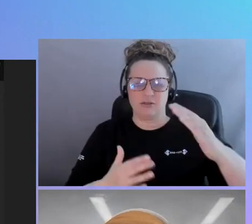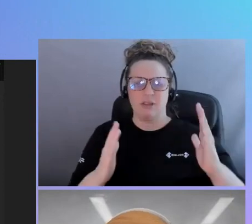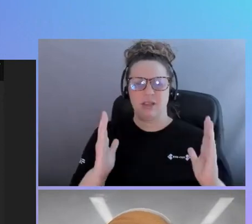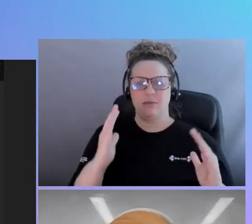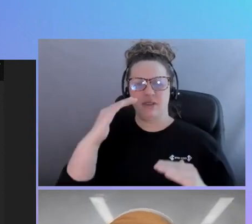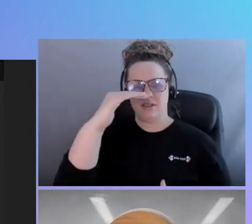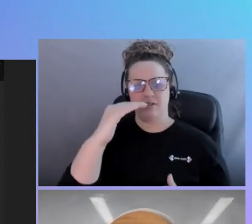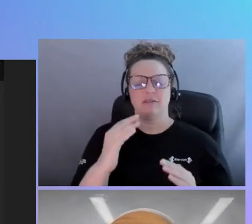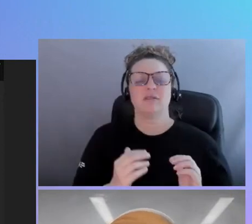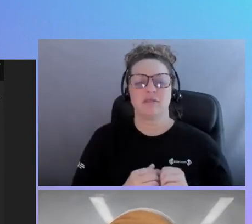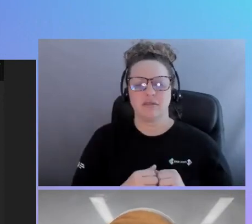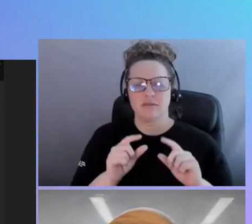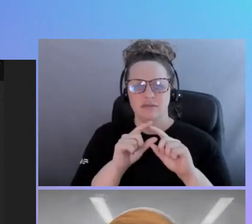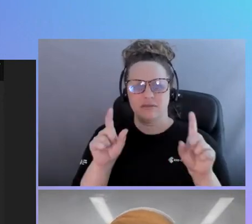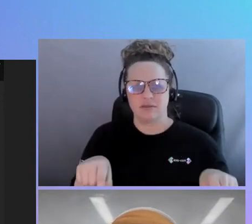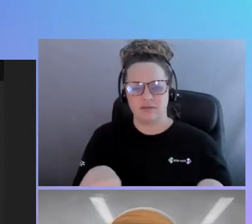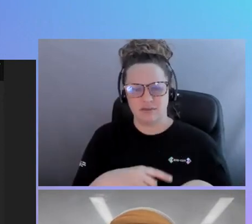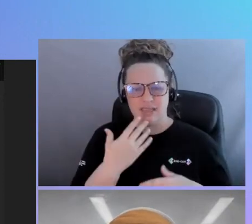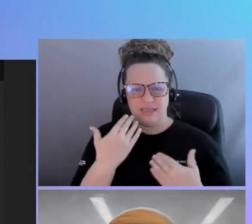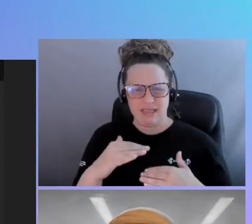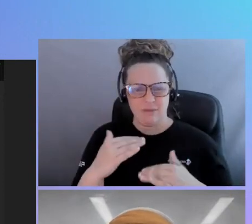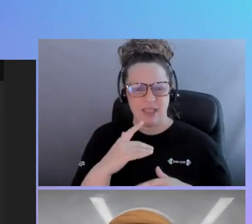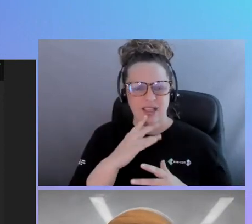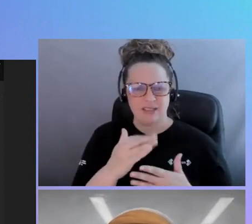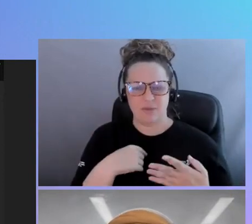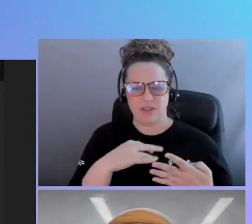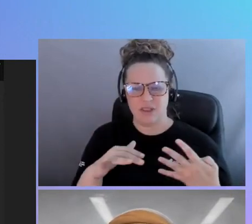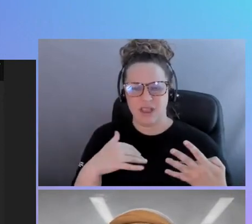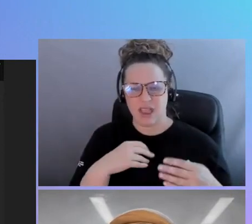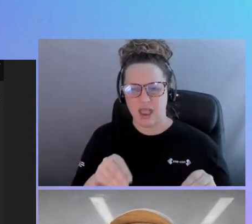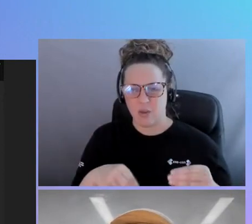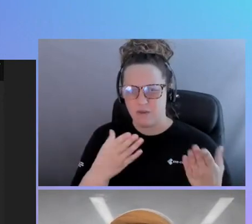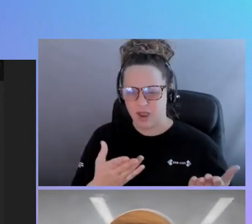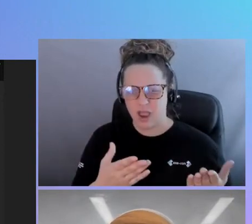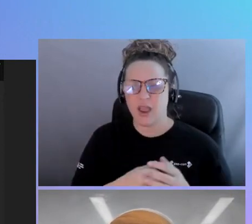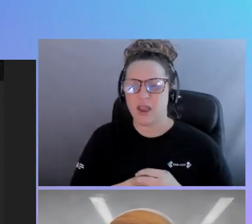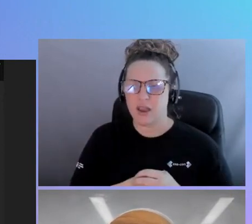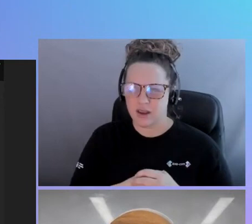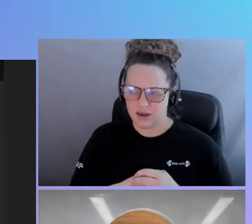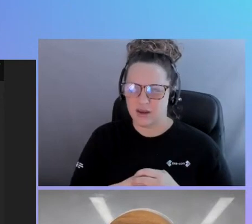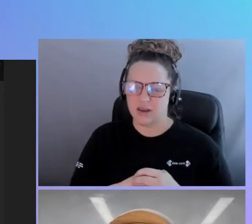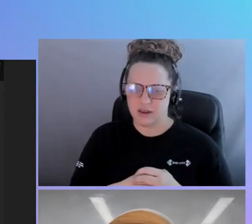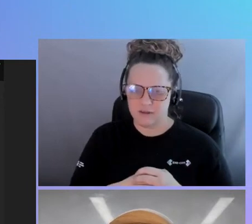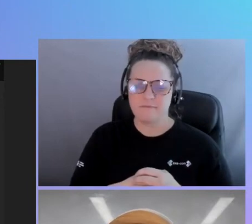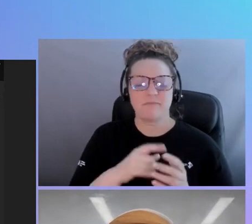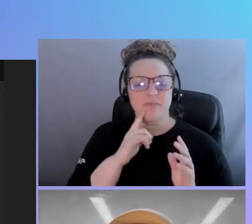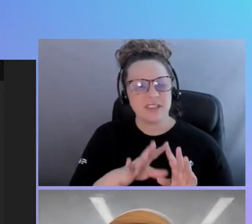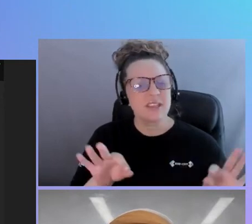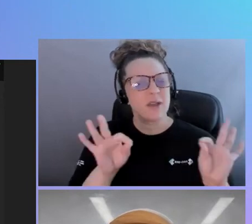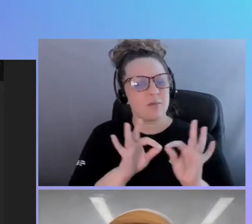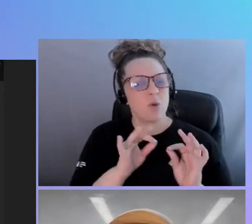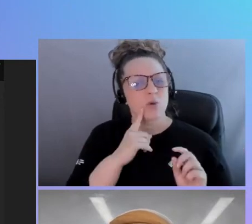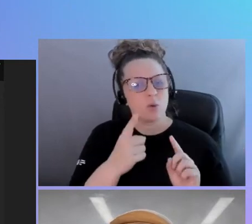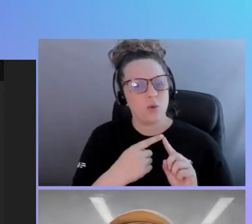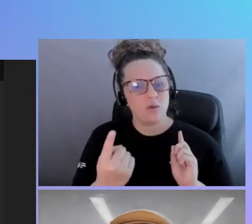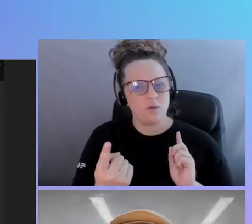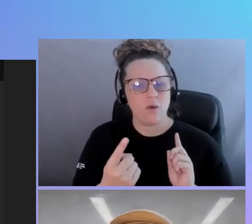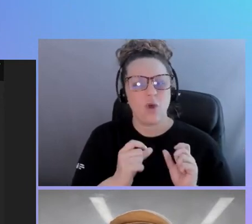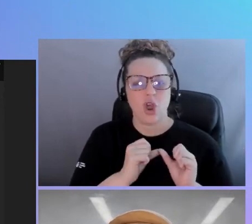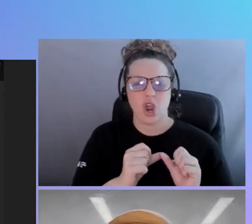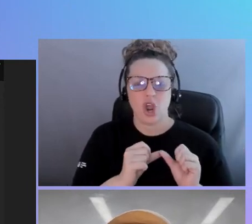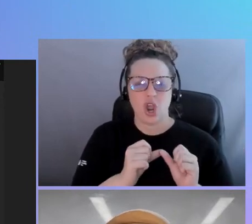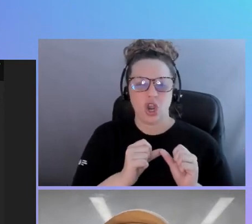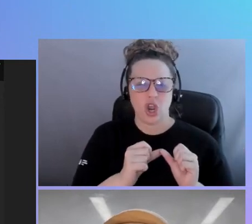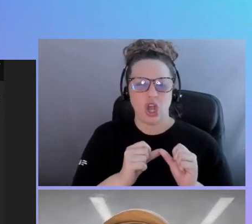And some tricks that I can provide straight away is it's important to avoid constant